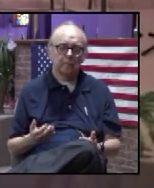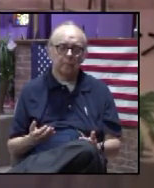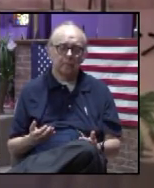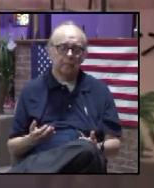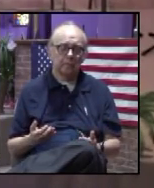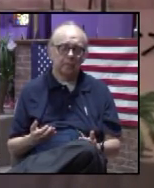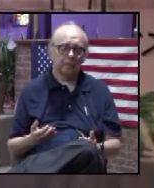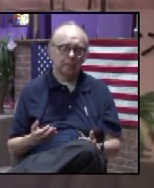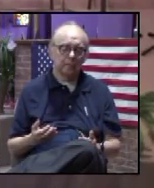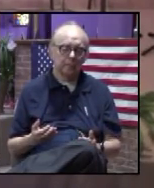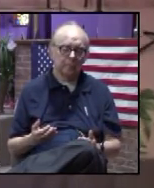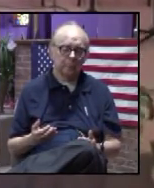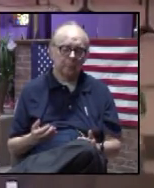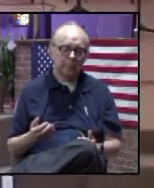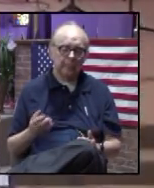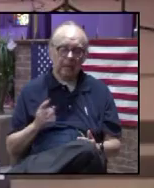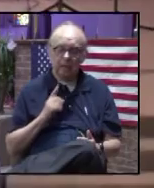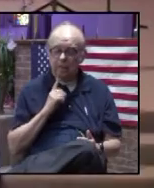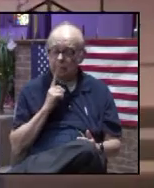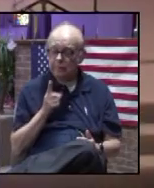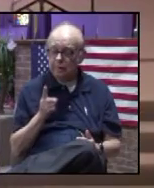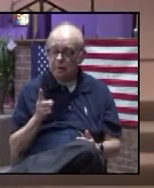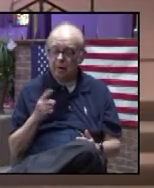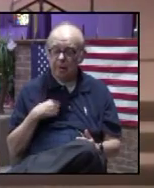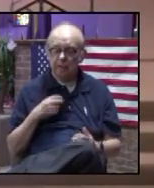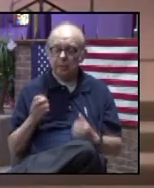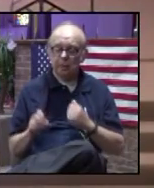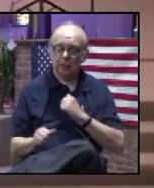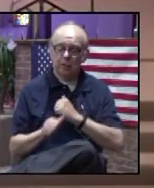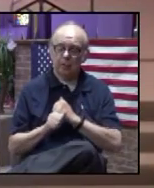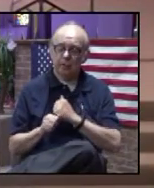he was risking a great deal, just